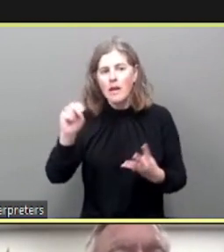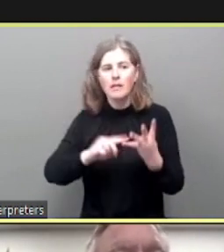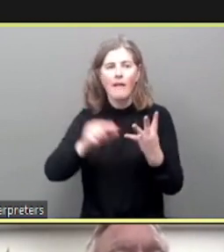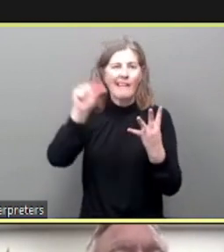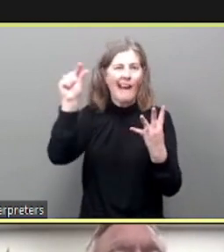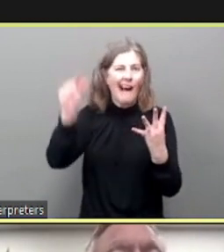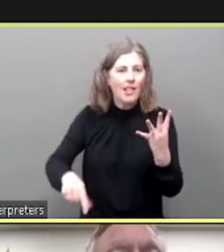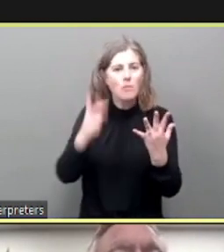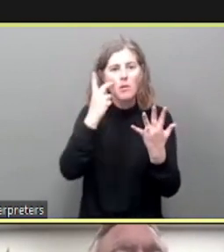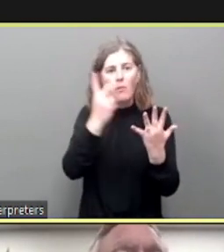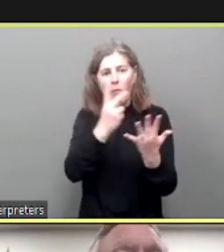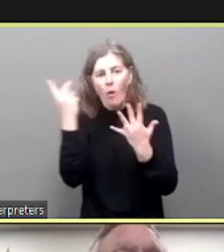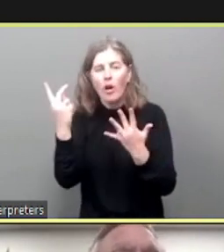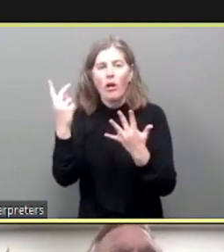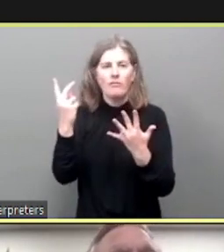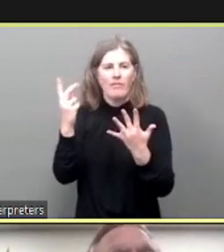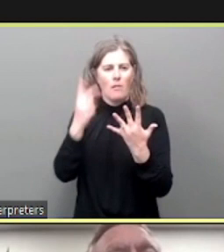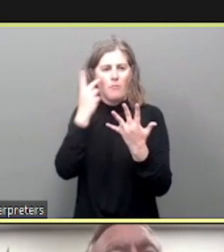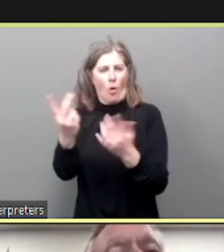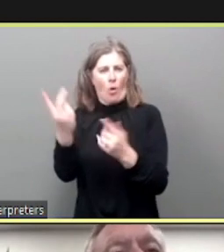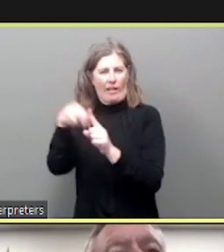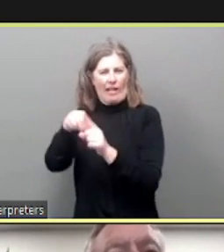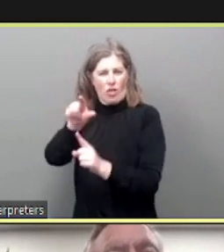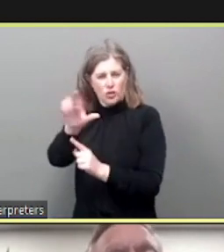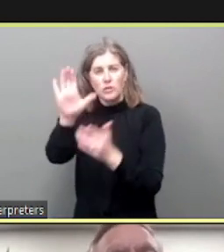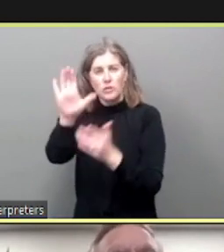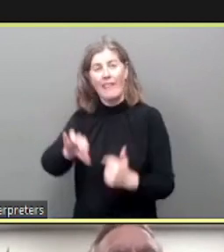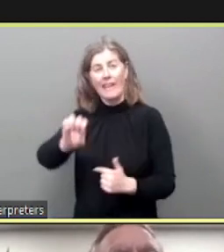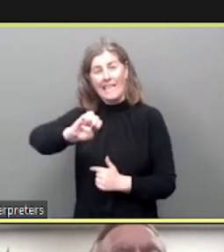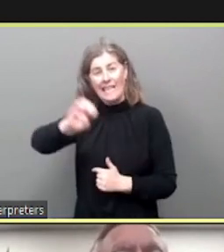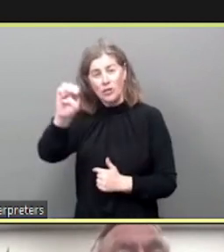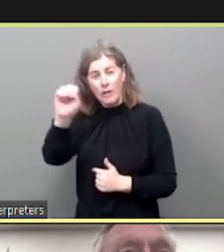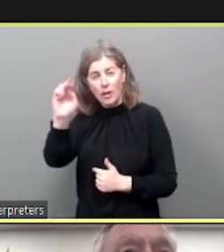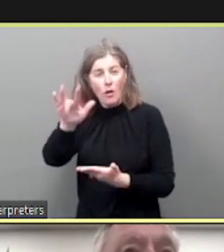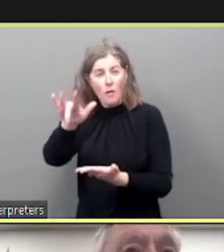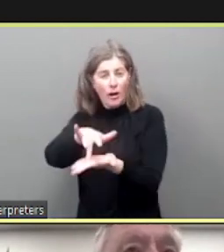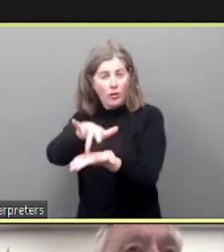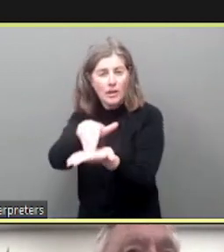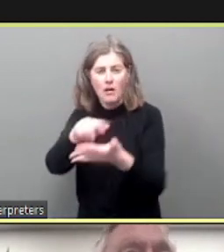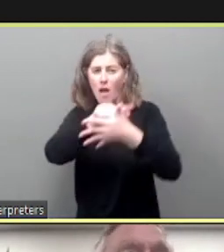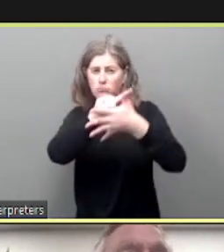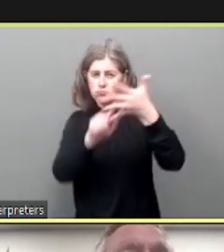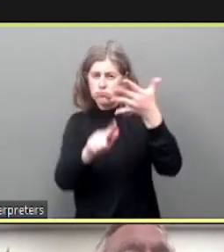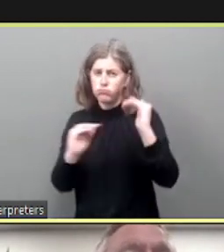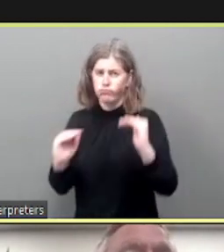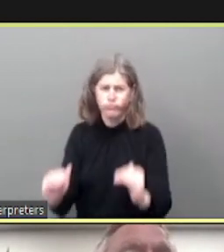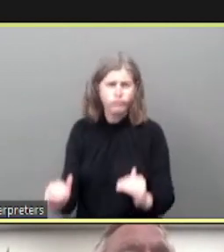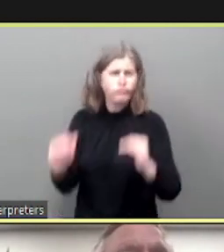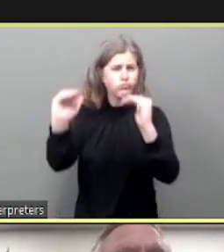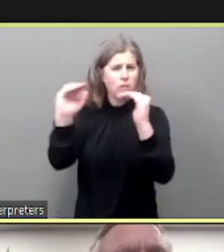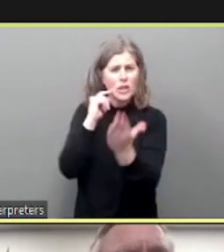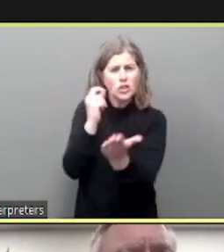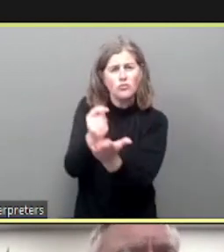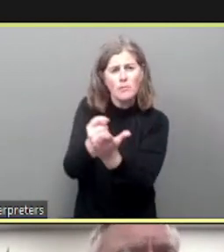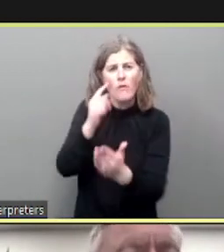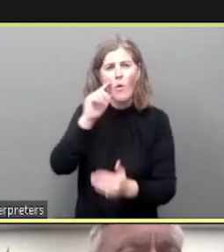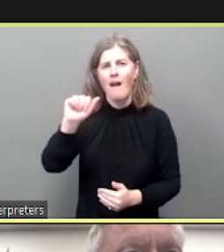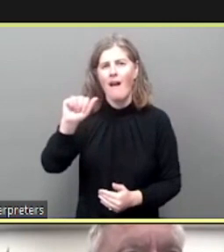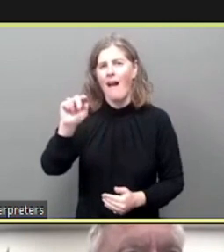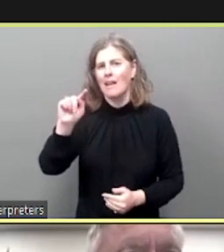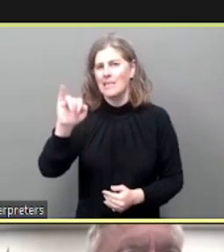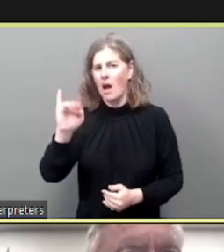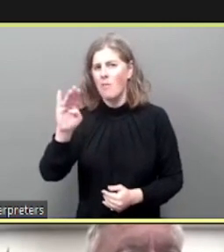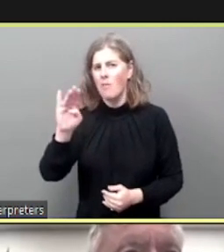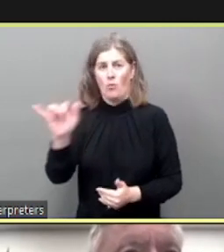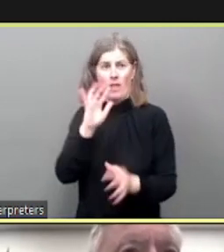Center, that's in Las Cruces, and Eastern New Mexico Medical Center, who've really ramped up antibody treatments. And that's particularly noteworthy because